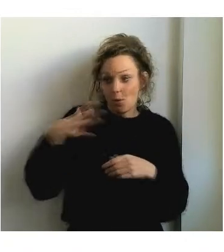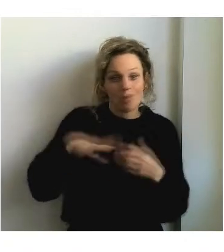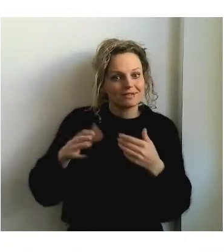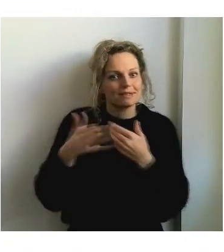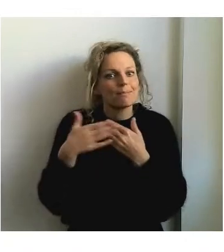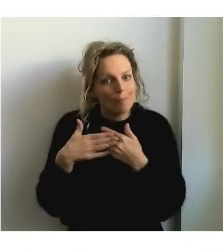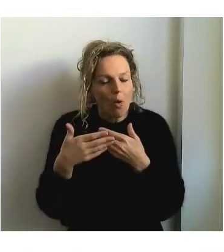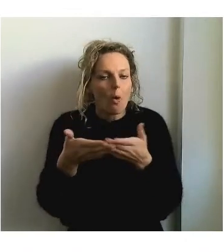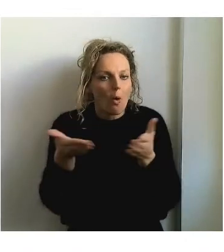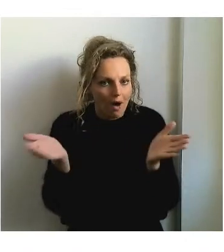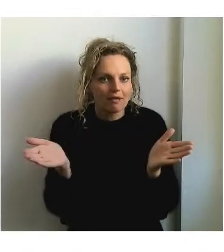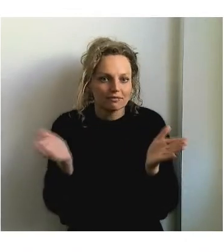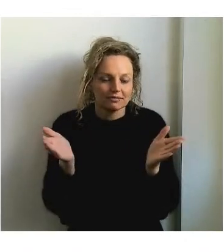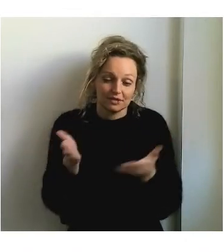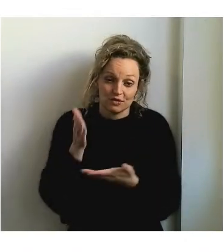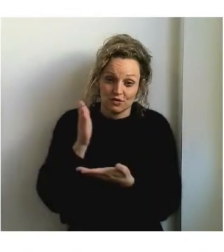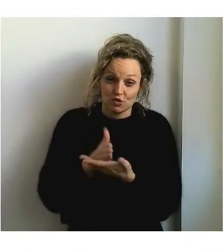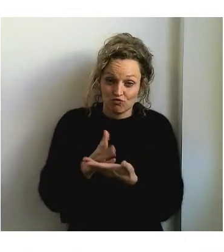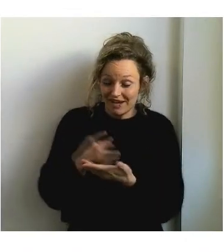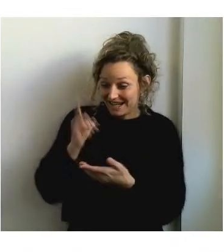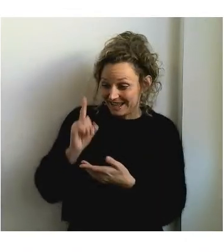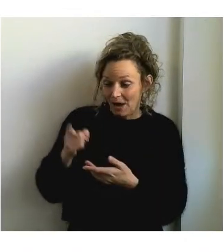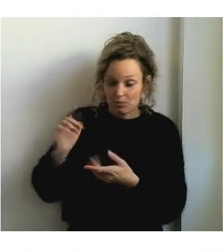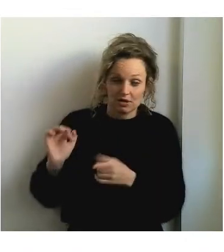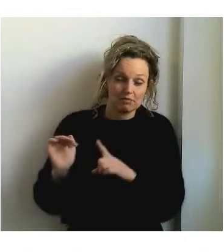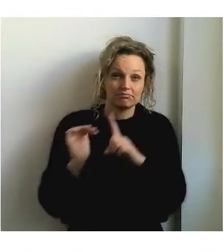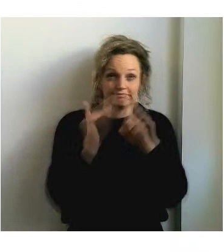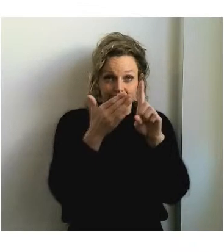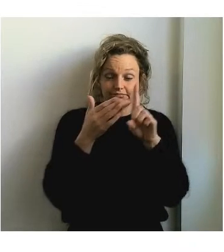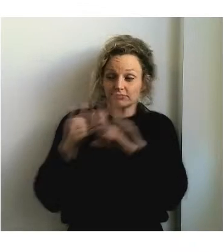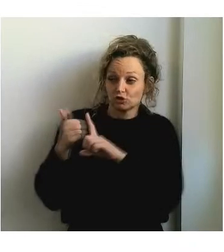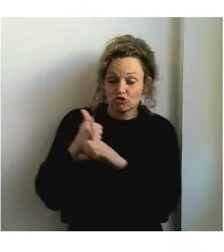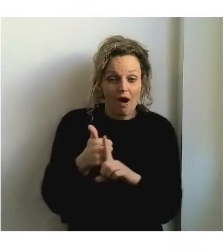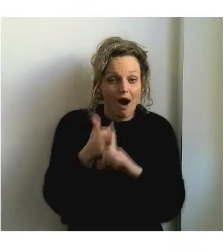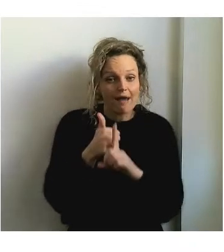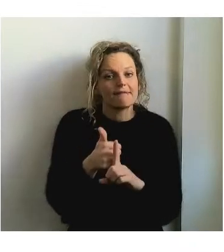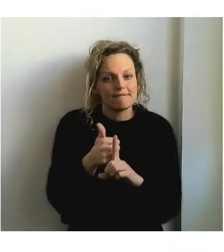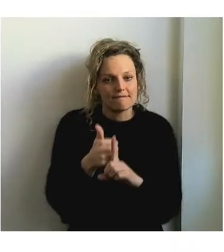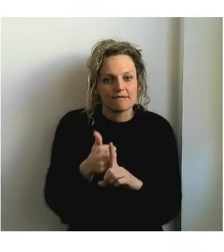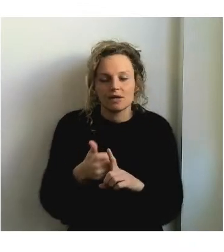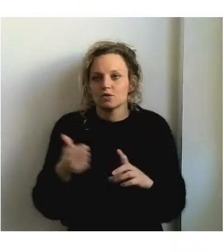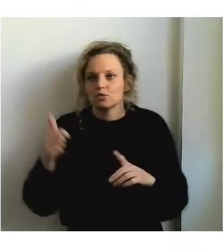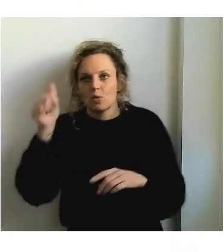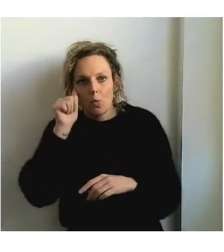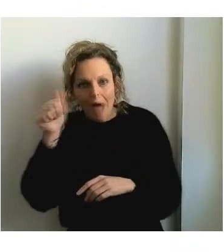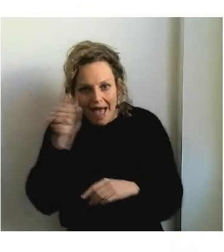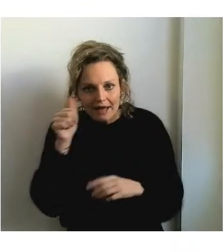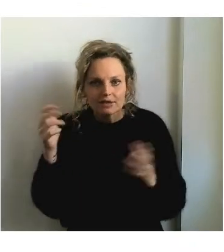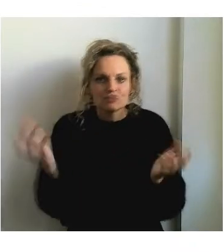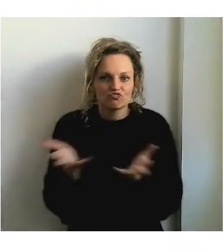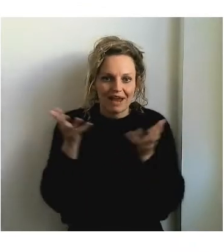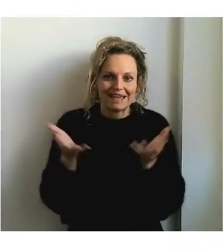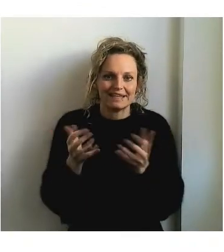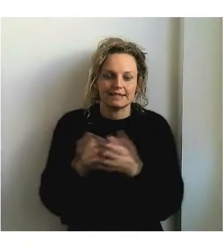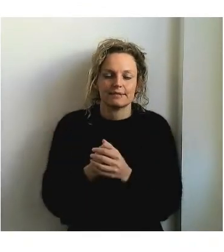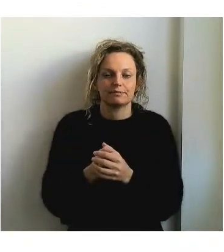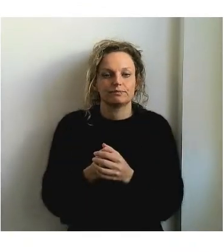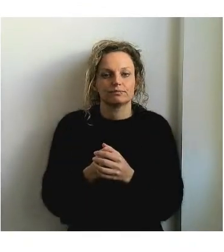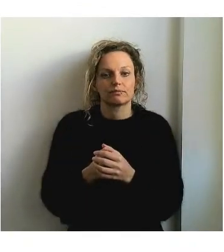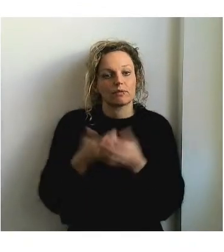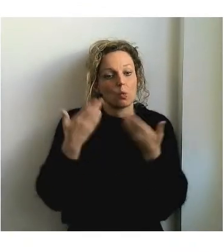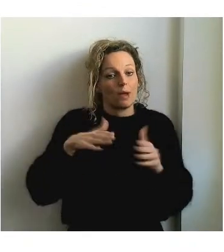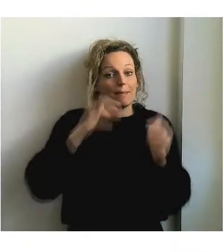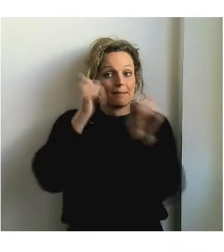kind of a catalyst to, one, kind of help raise awareness, do joint events. I mean, we partnered with across the civil service to